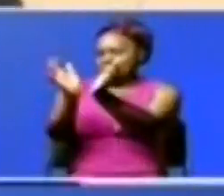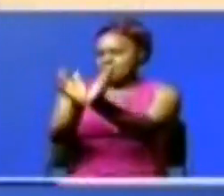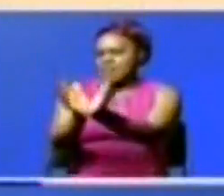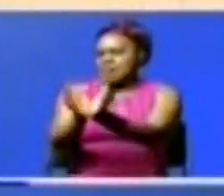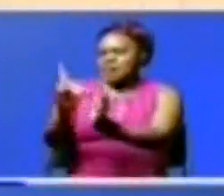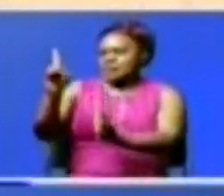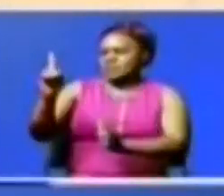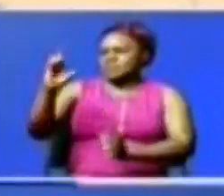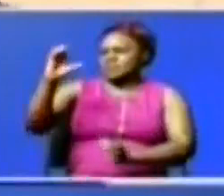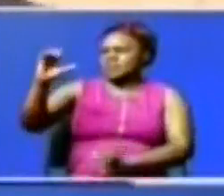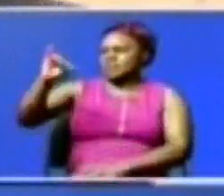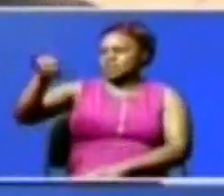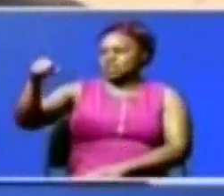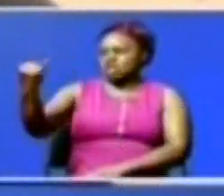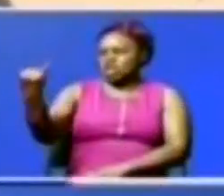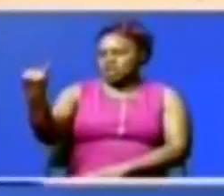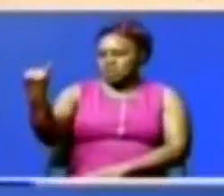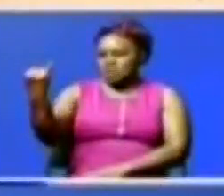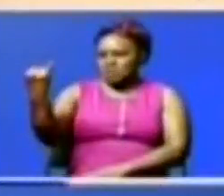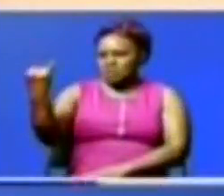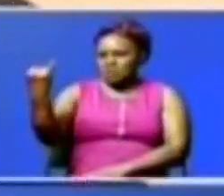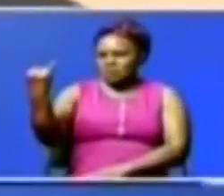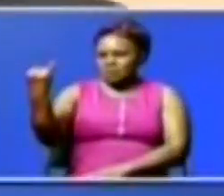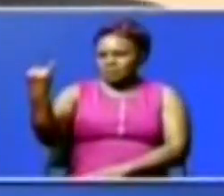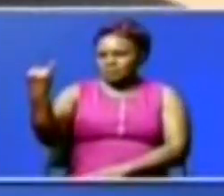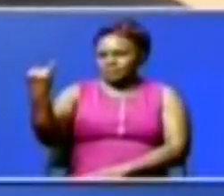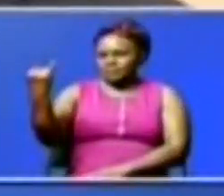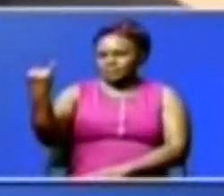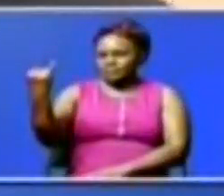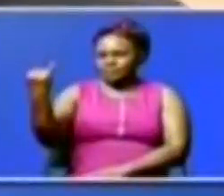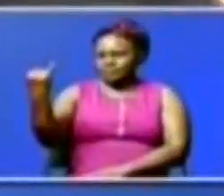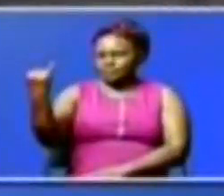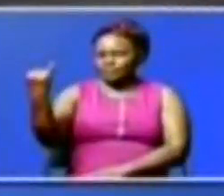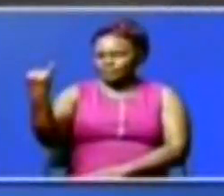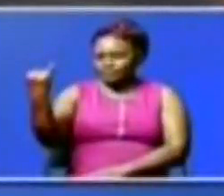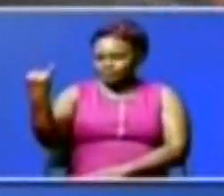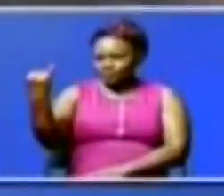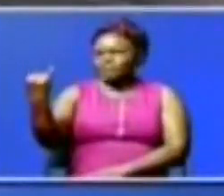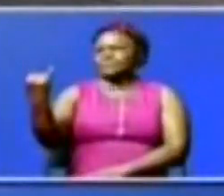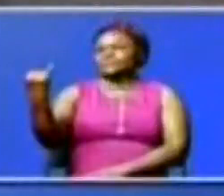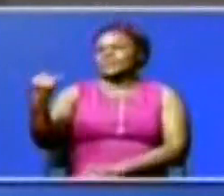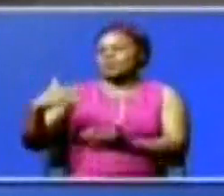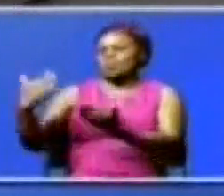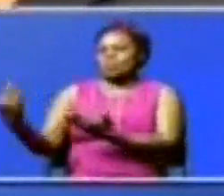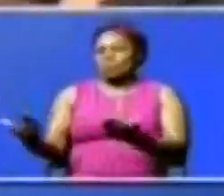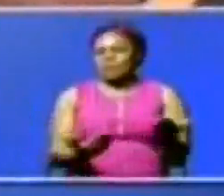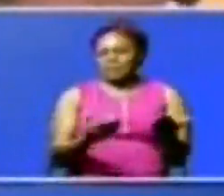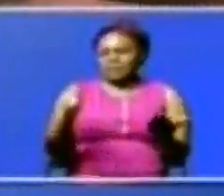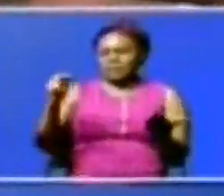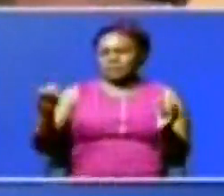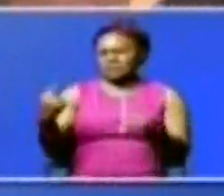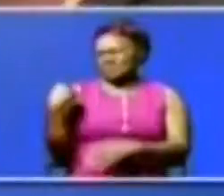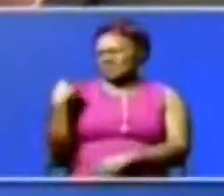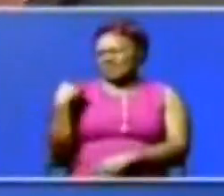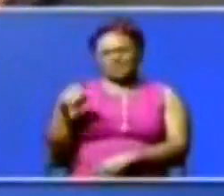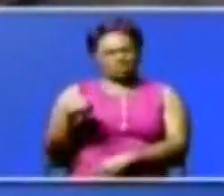the arraigning in court of the Deputy Chief Justice. Well, Edwin Sifuna, welcome to KTN News. Yesterday you